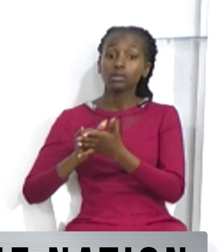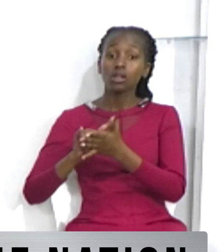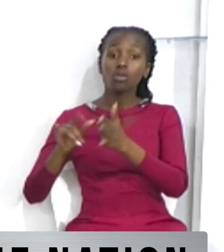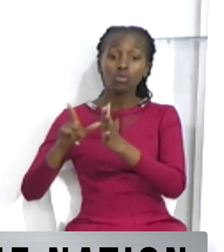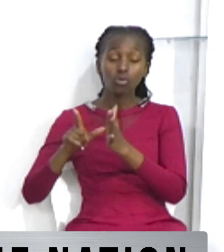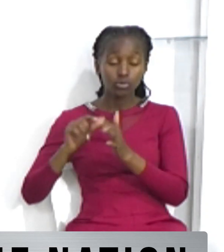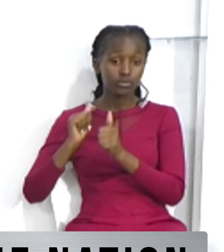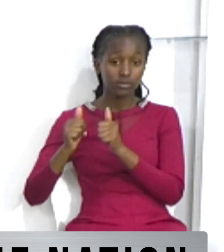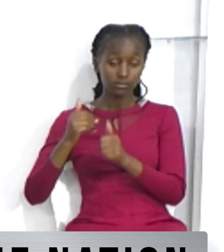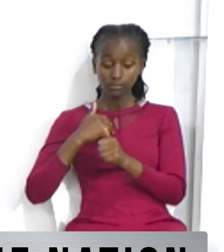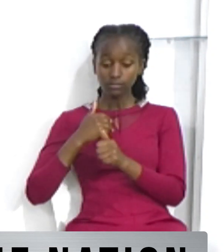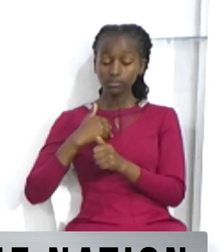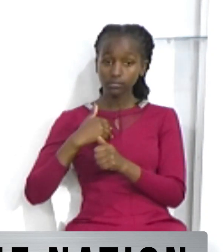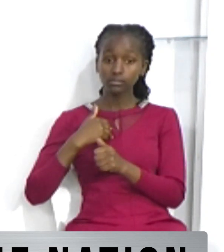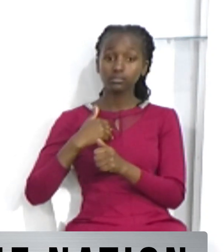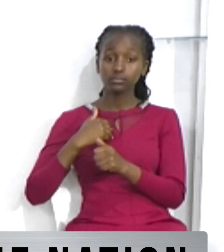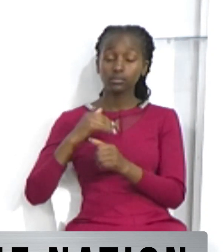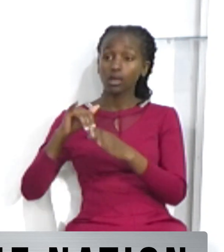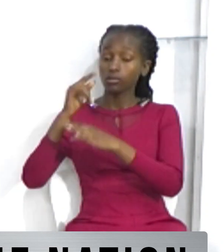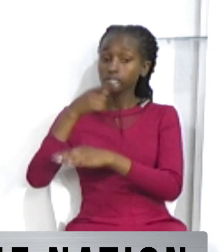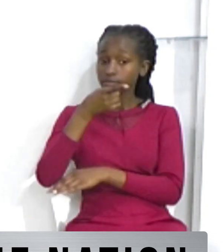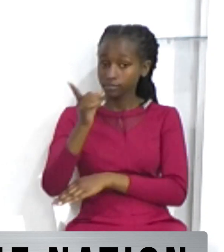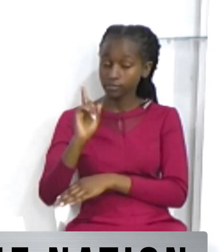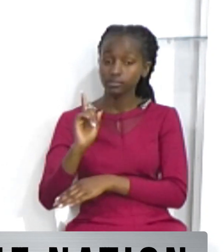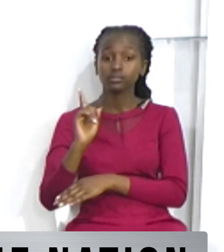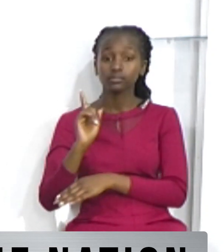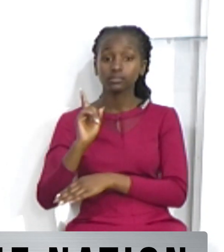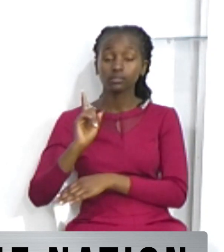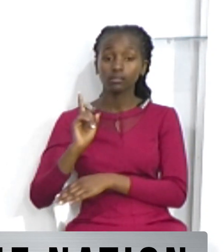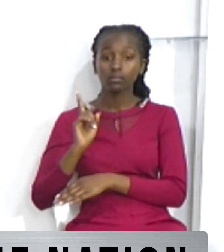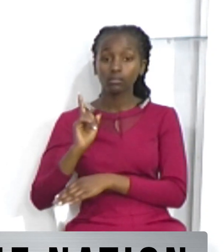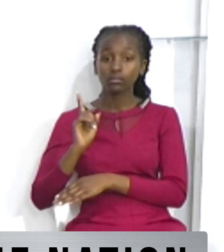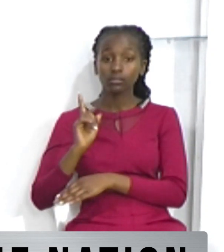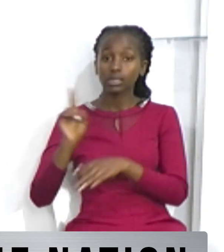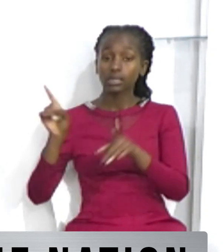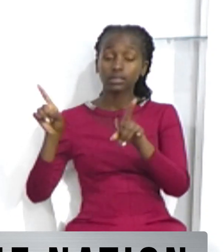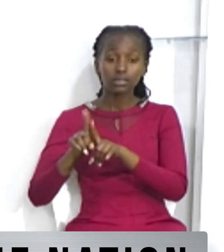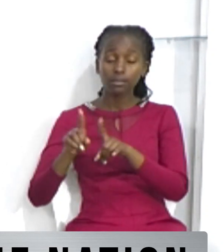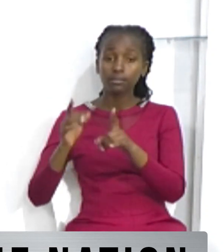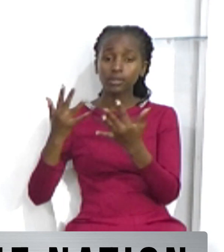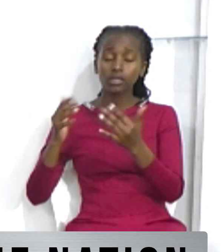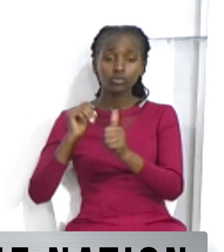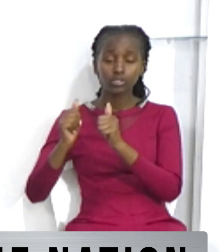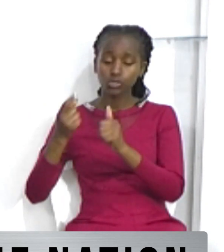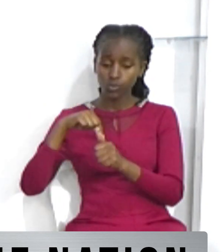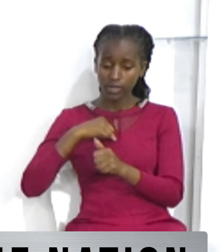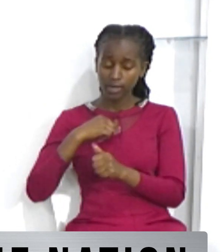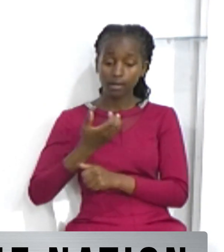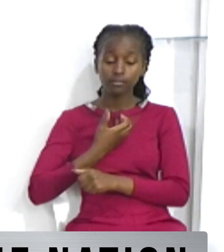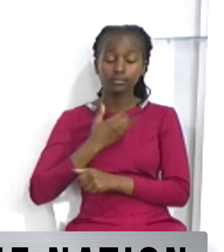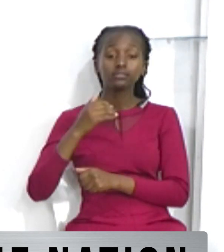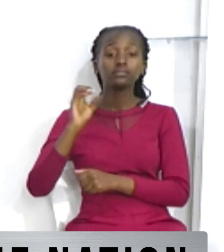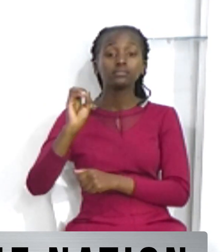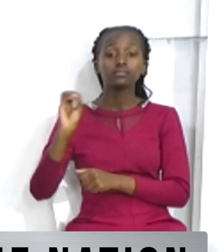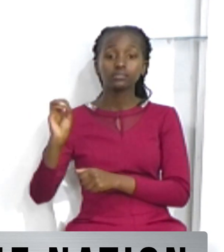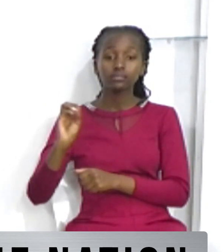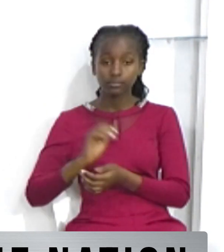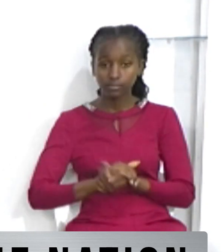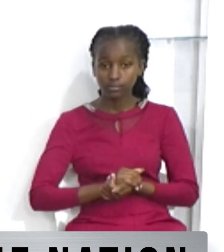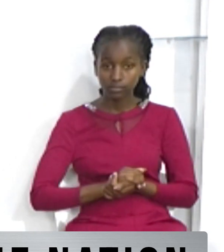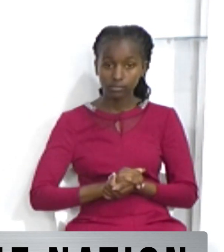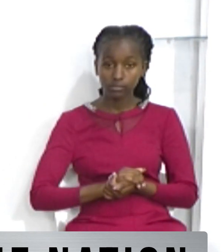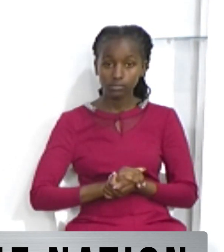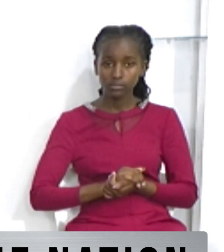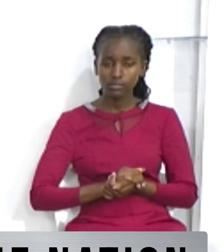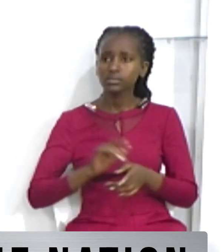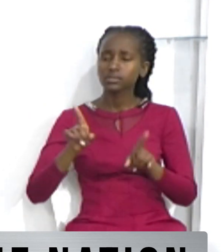there is not what we are claiming to owe. In fact, he says we owe the debtors out there